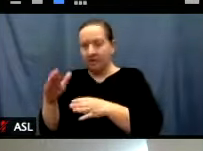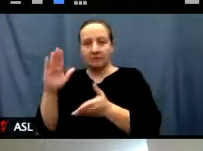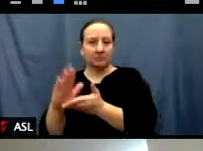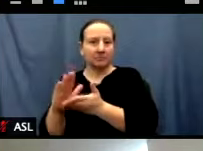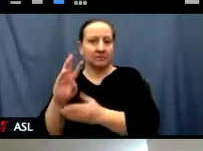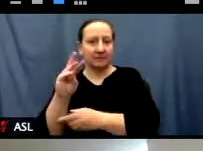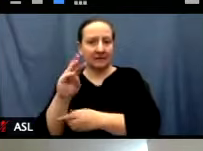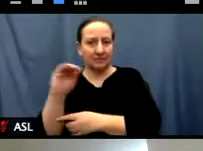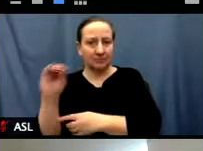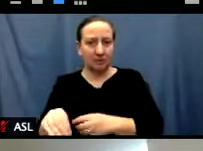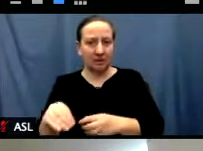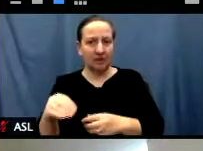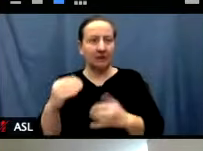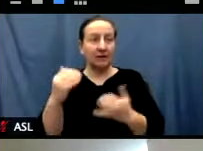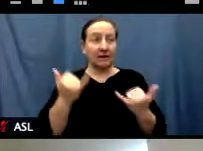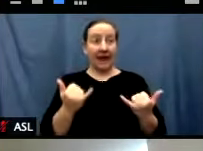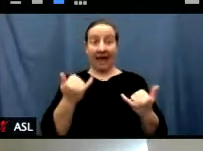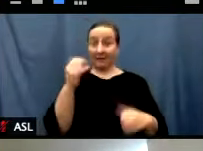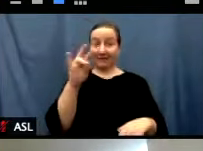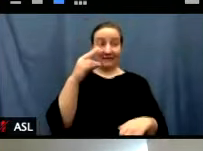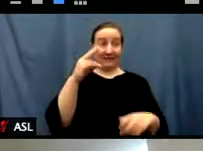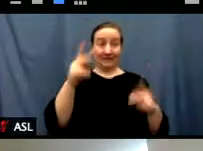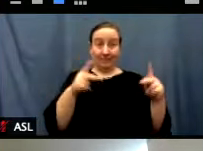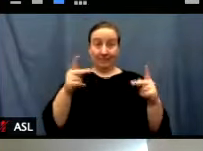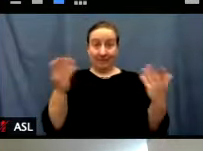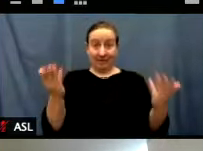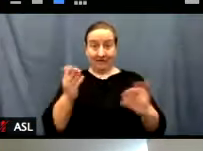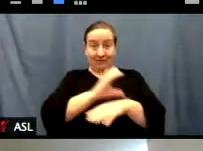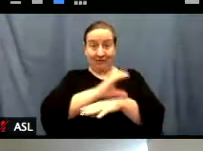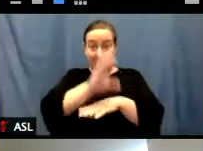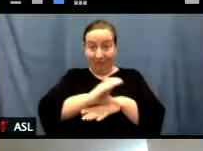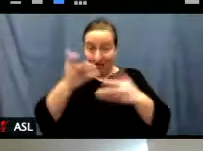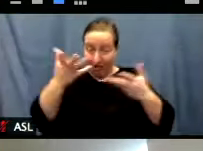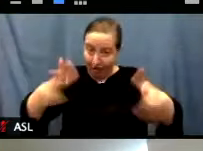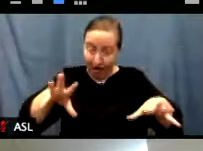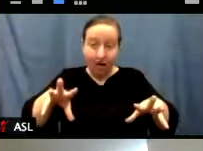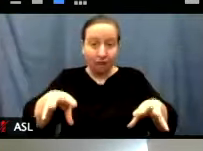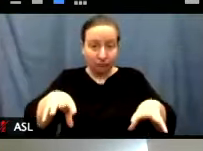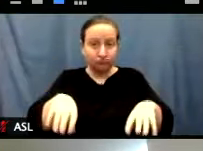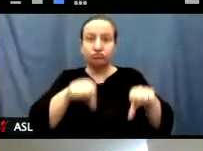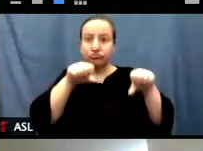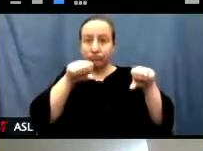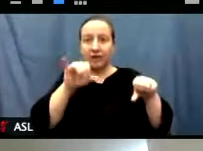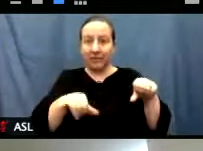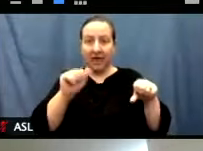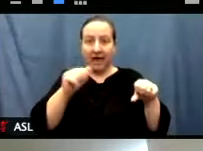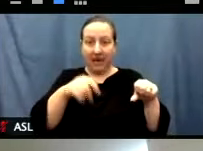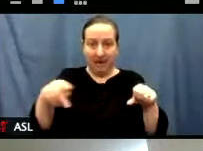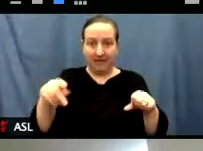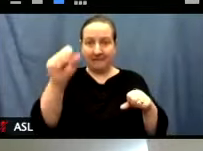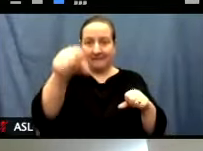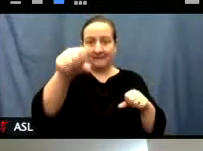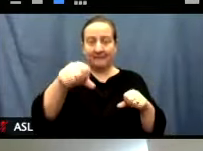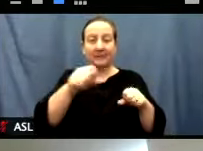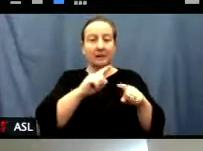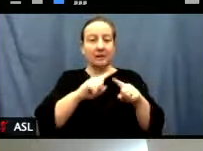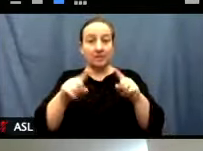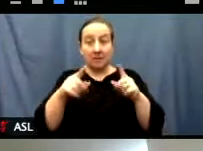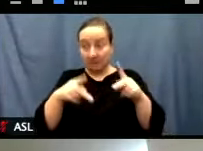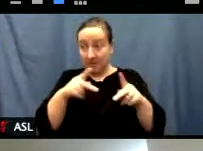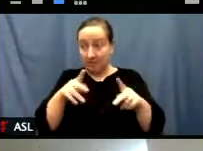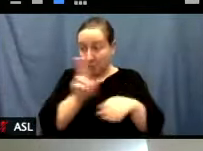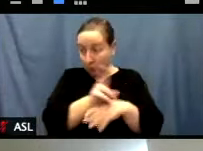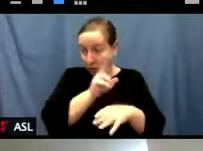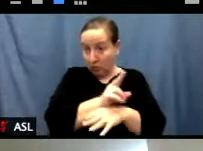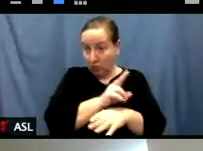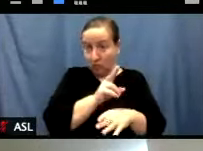in Colorado, which is outstanding and huge. But as adoption increases, so does the utility